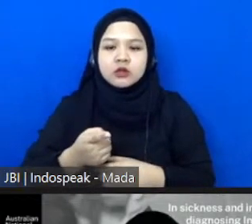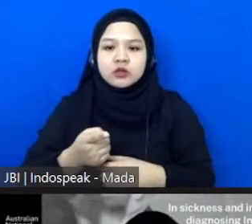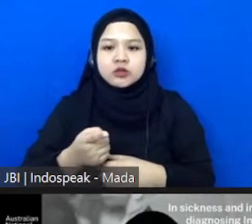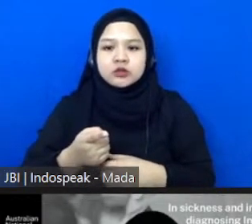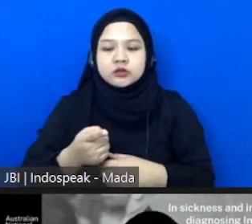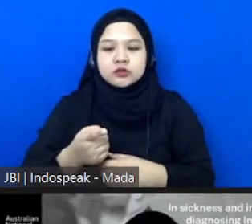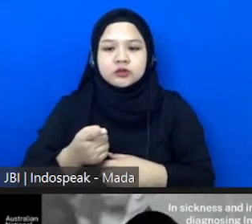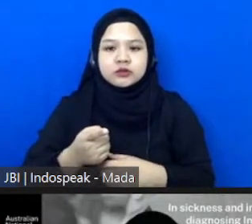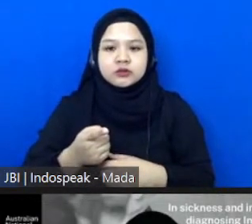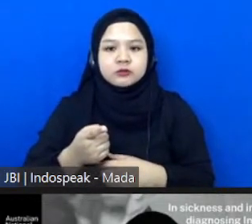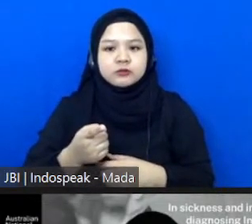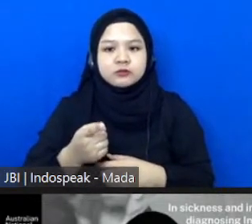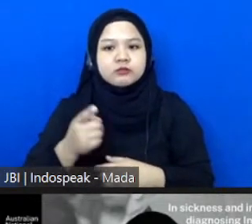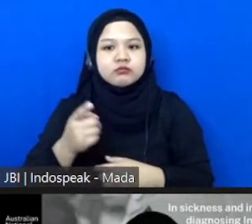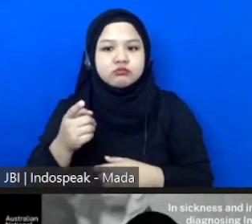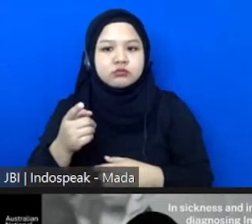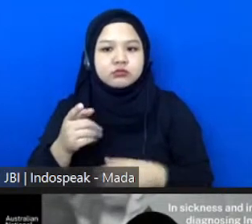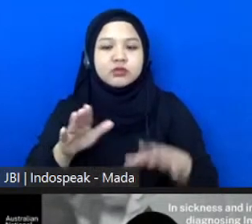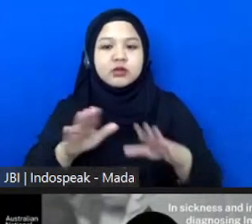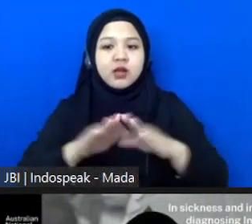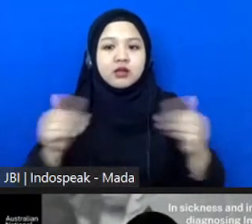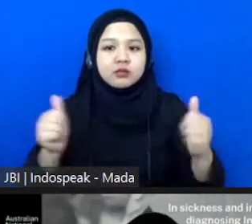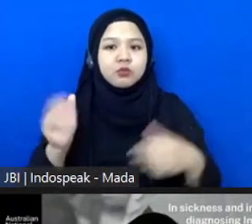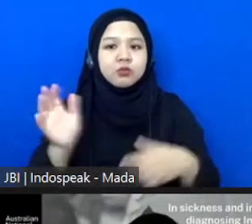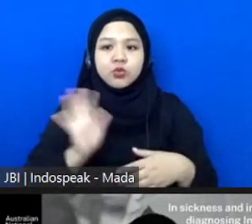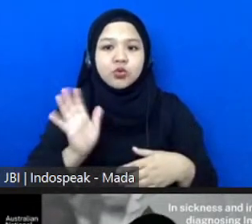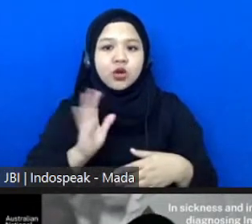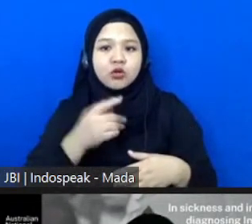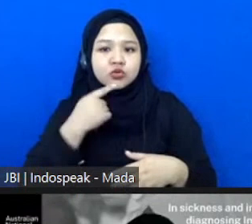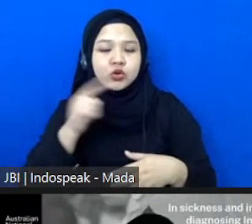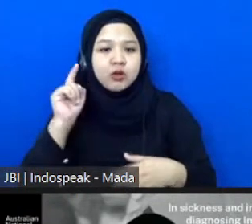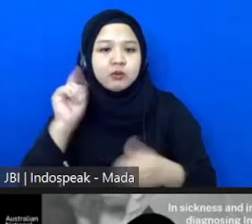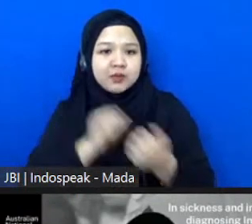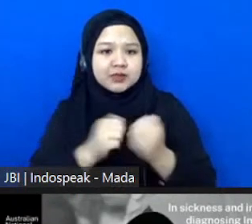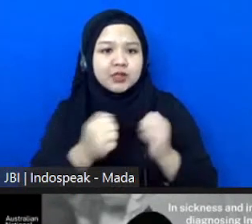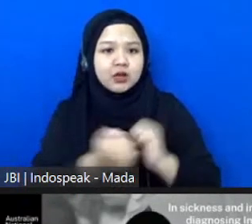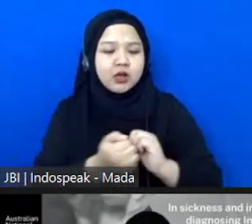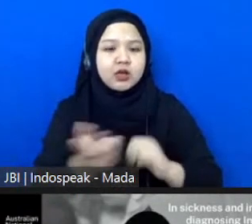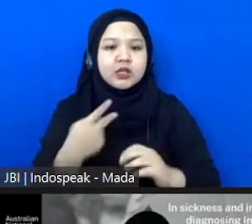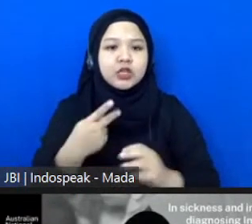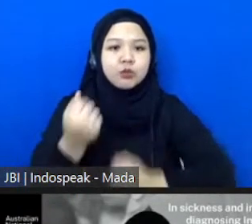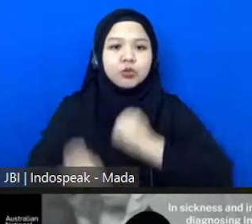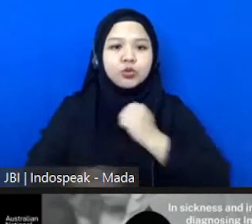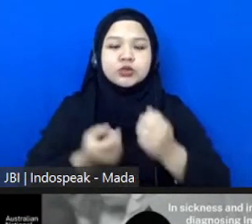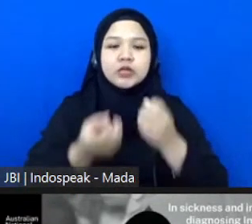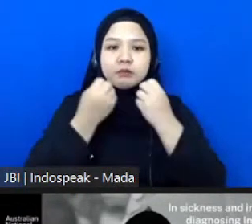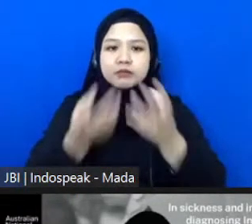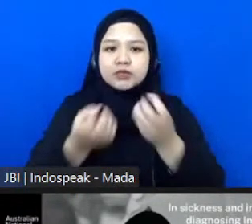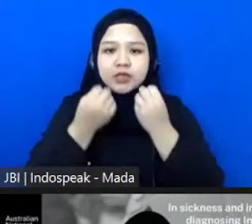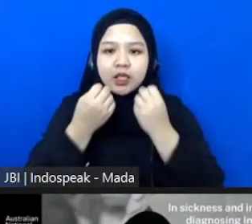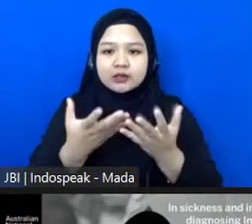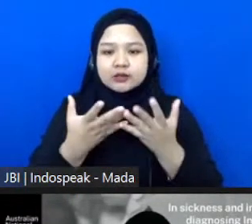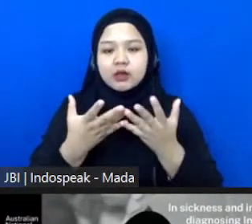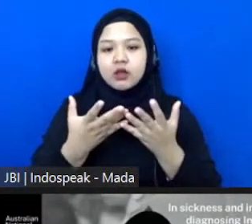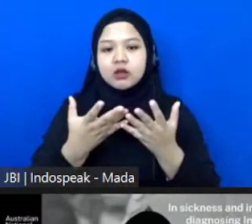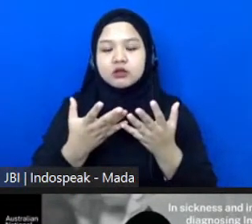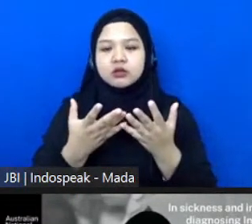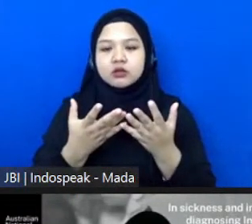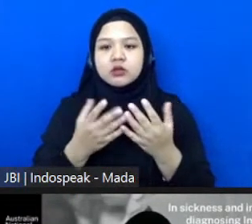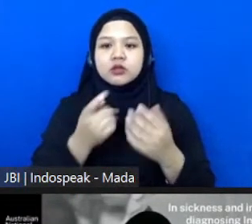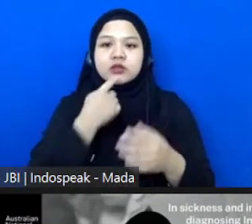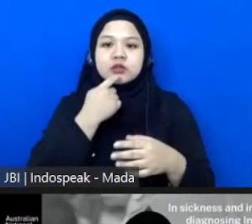an issue. Although I think from the beginning we always try to explain that Wolbachia itself is